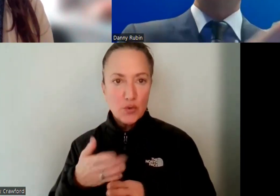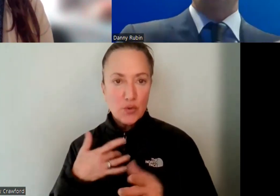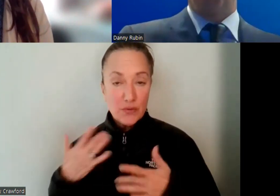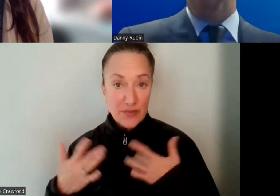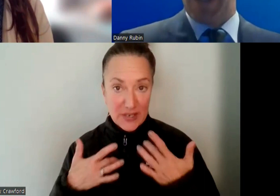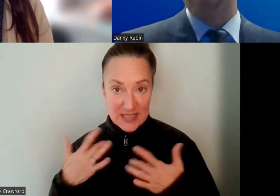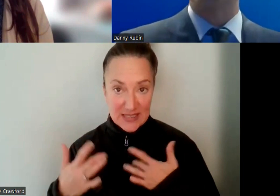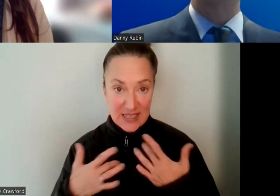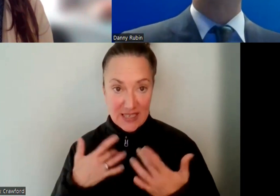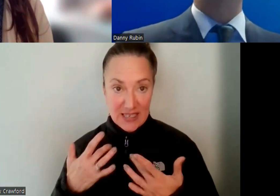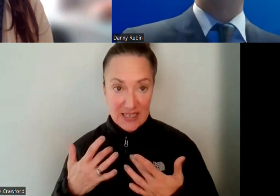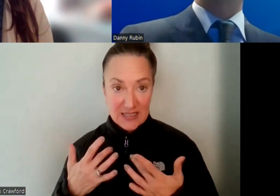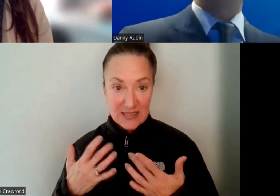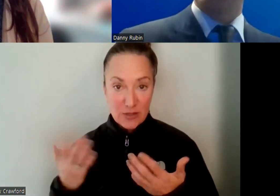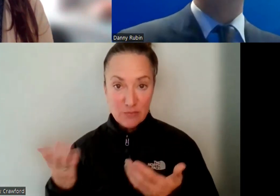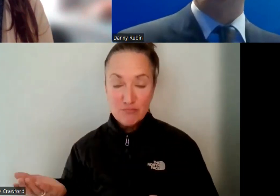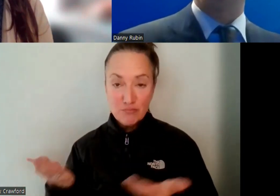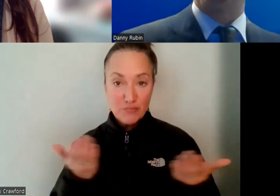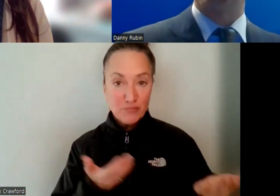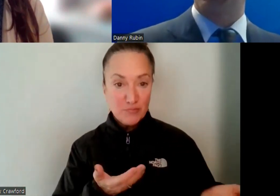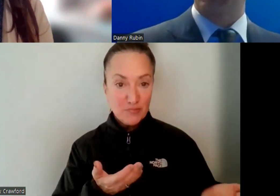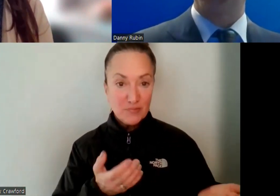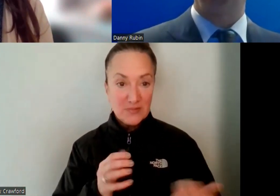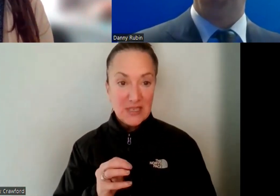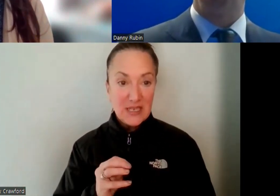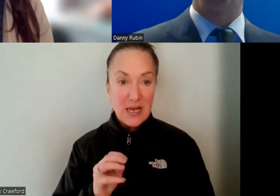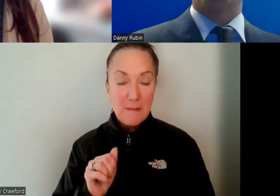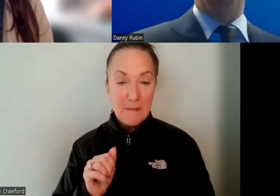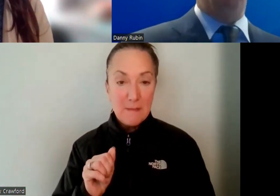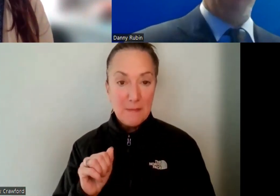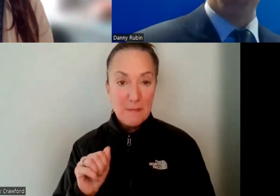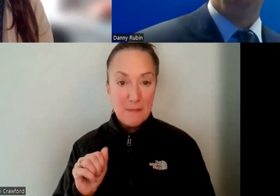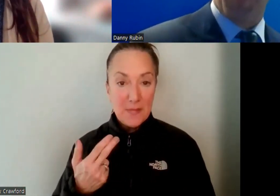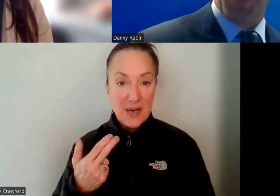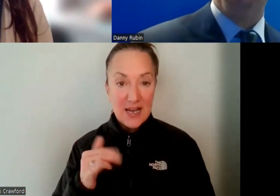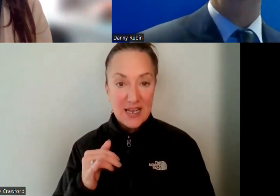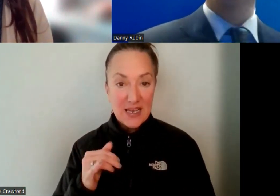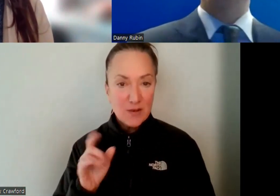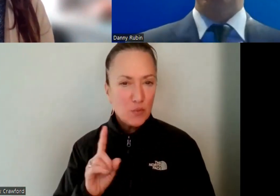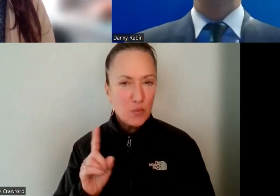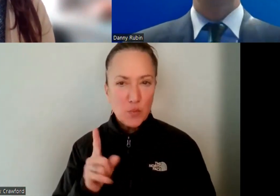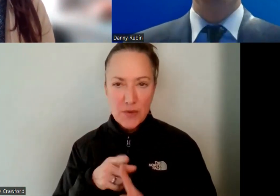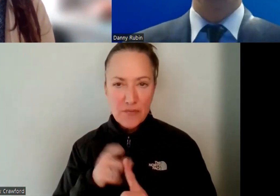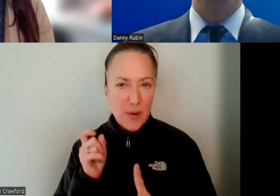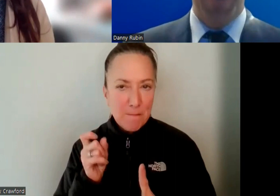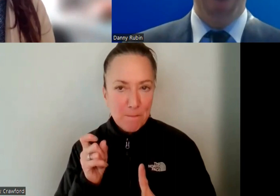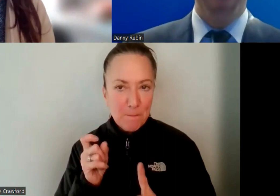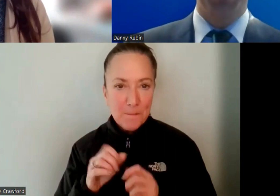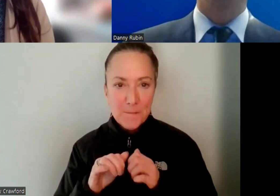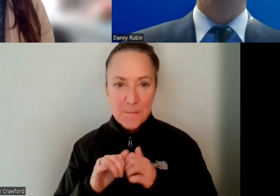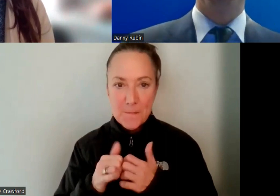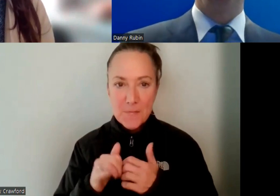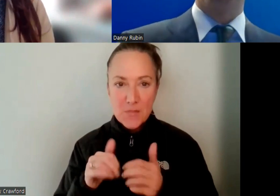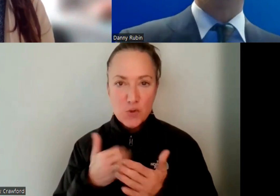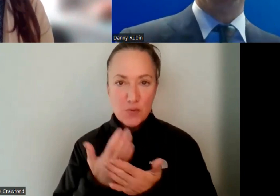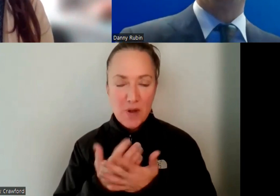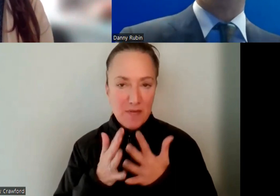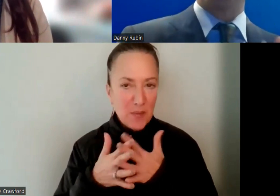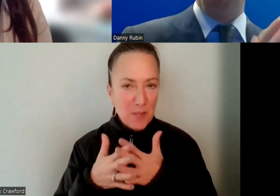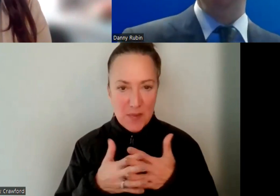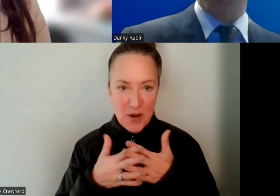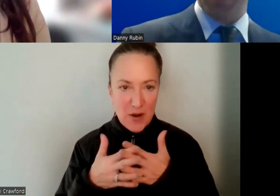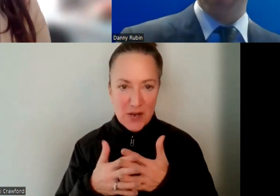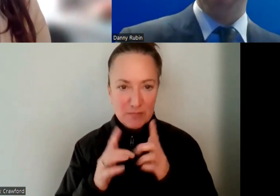So Maahi, let's start from the beginning. As we were talking before, like, where are you from? How'd you get to America? Tell us,